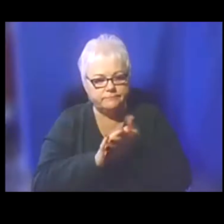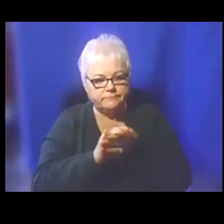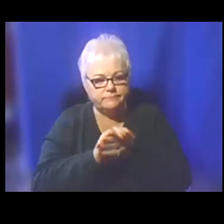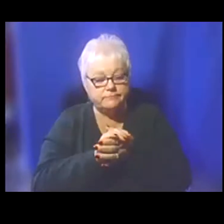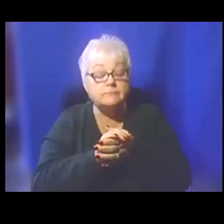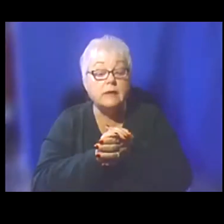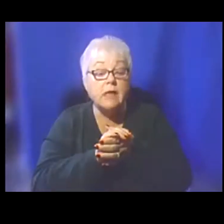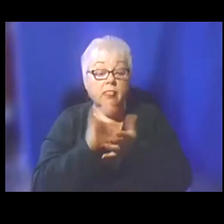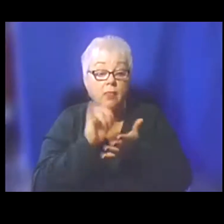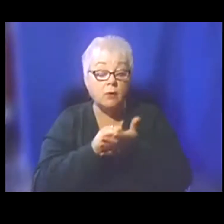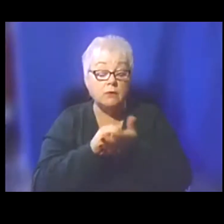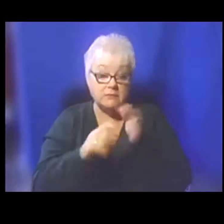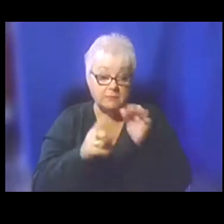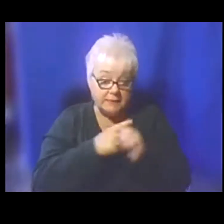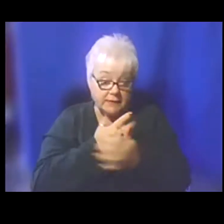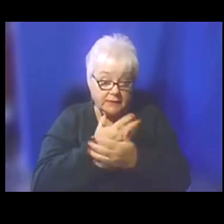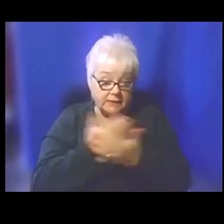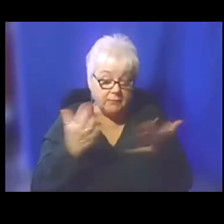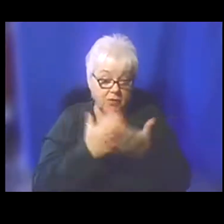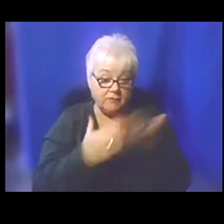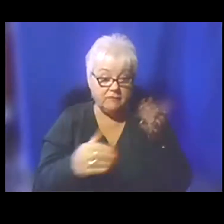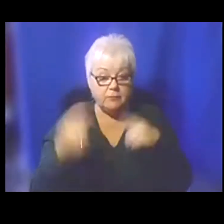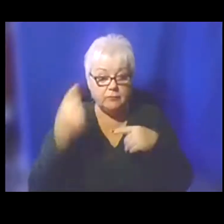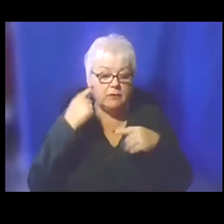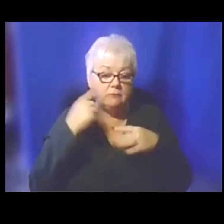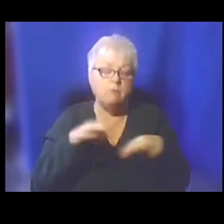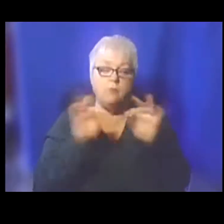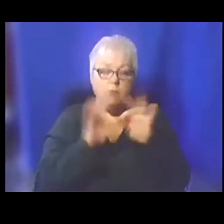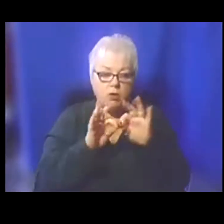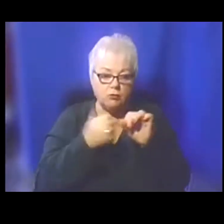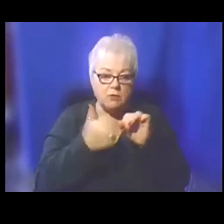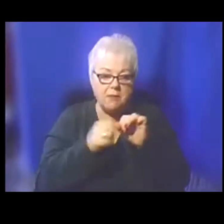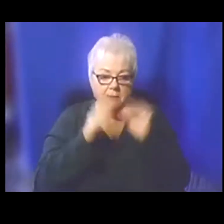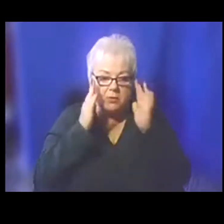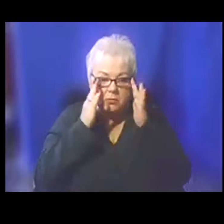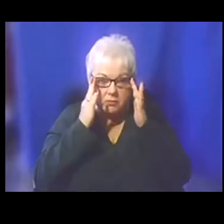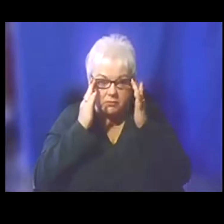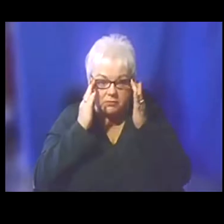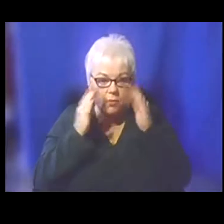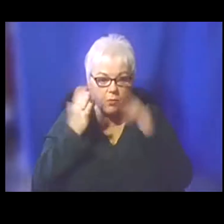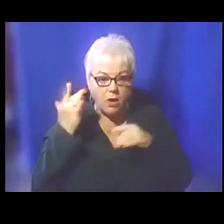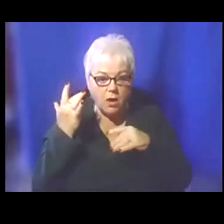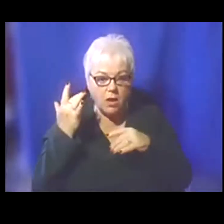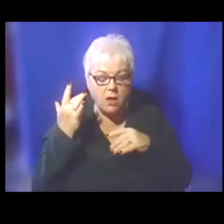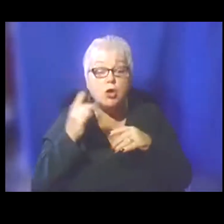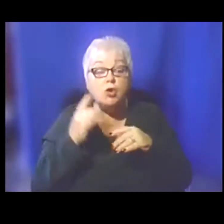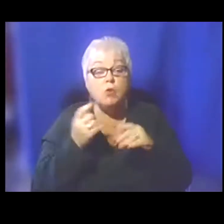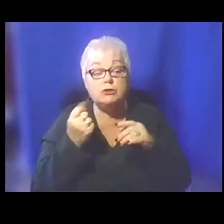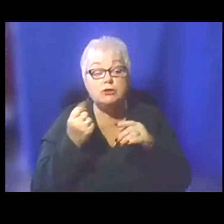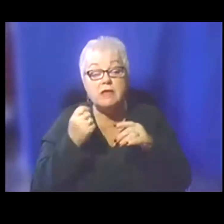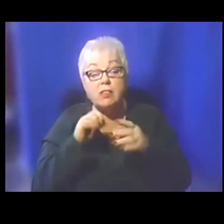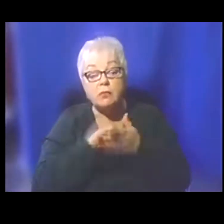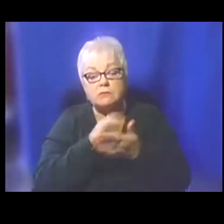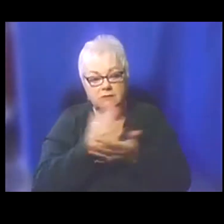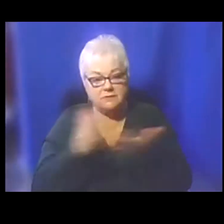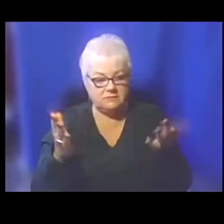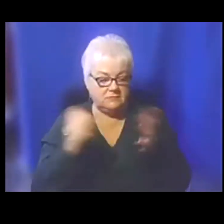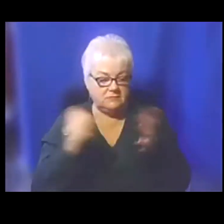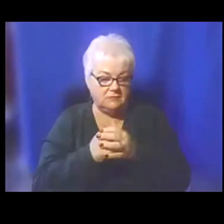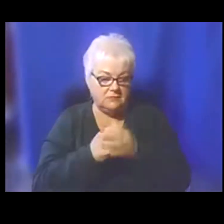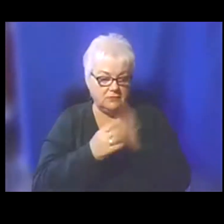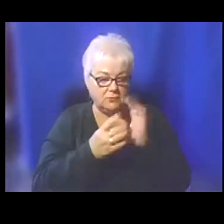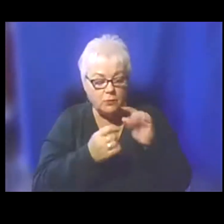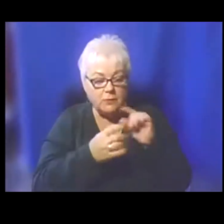those are the main parts of the brain that are especially important to remember, because when you understand those things, absolutely has to do with